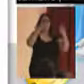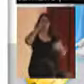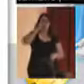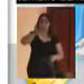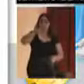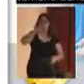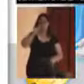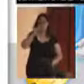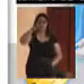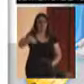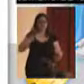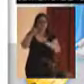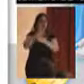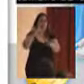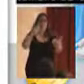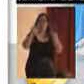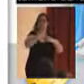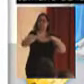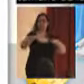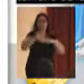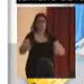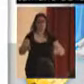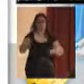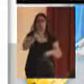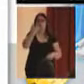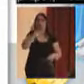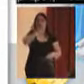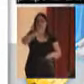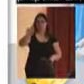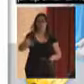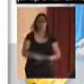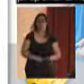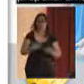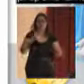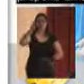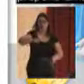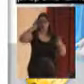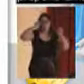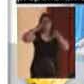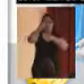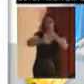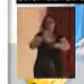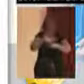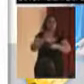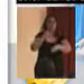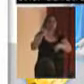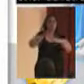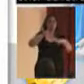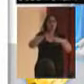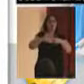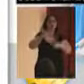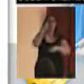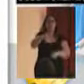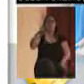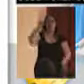general, so the font should be 48 pixels, and then we will propose different contrasts for the type of font and